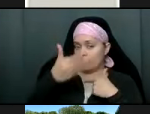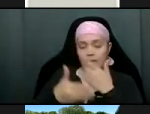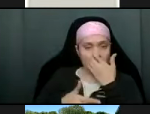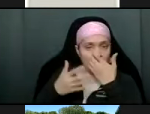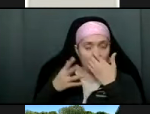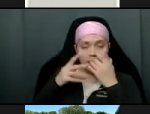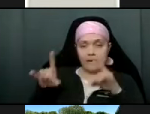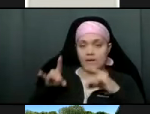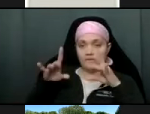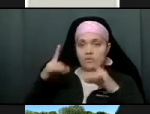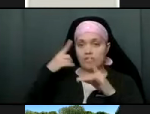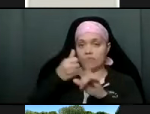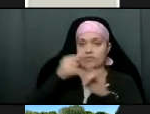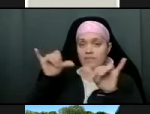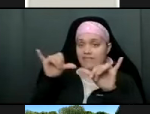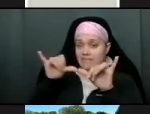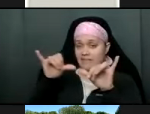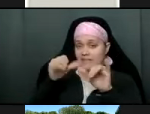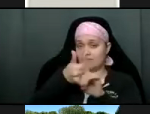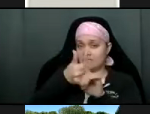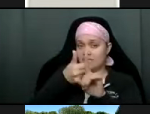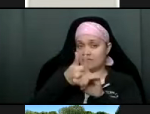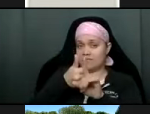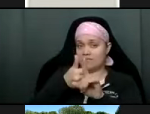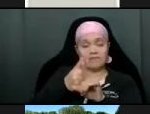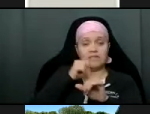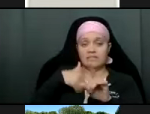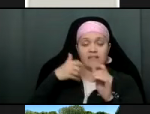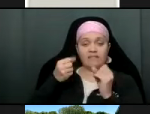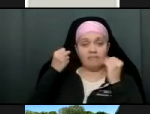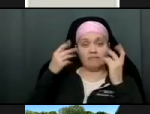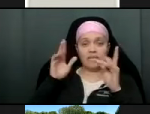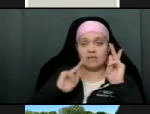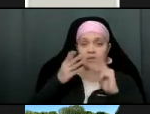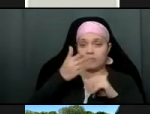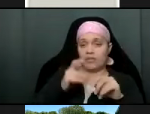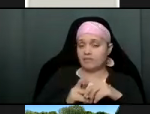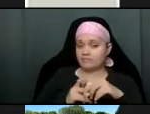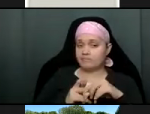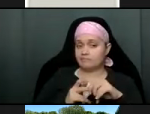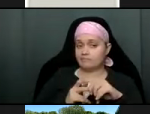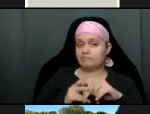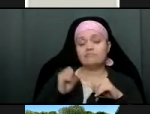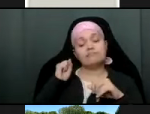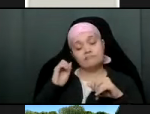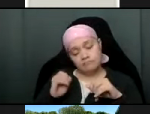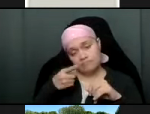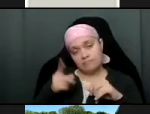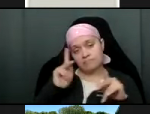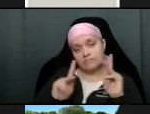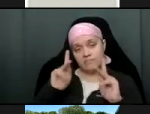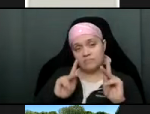And Australia, for its size, doesn't have that many people. So these people